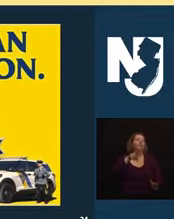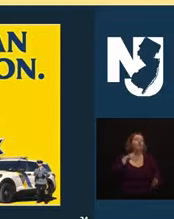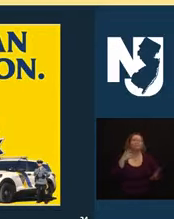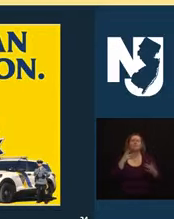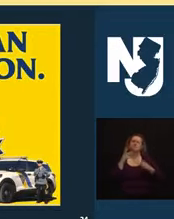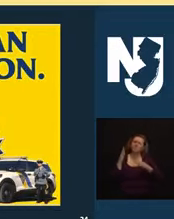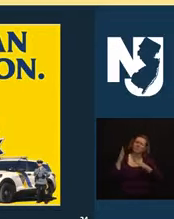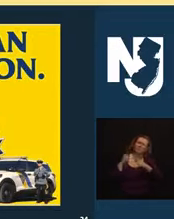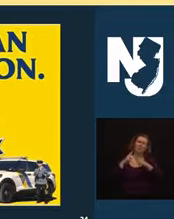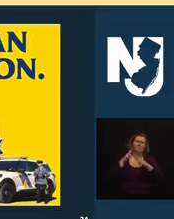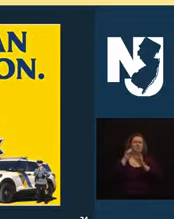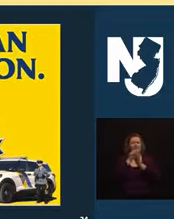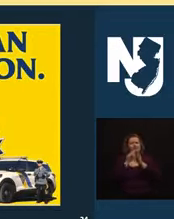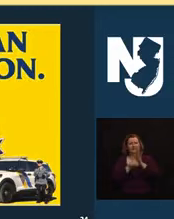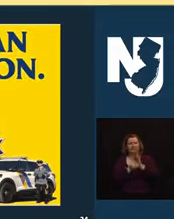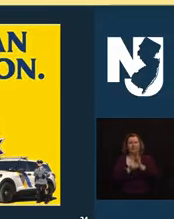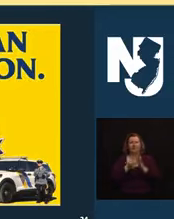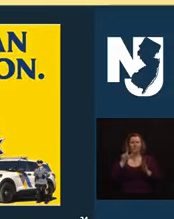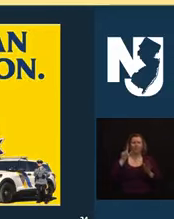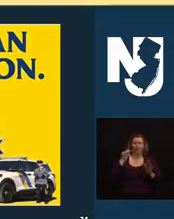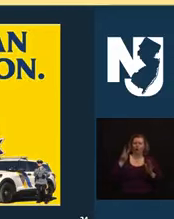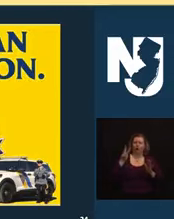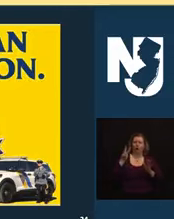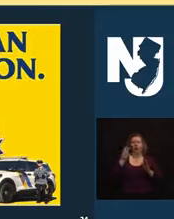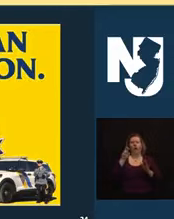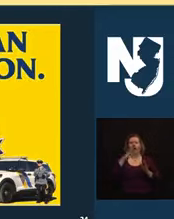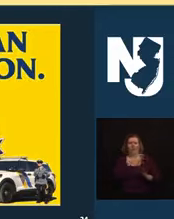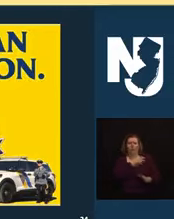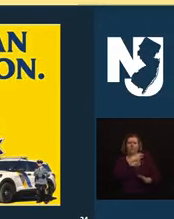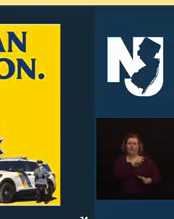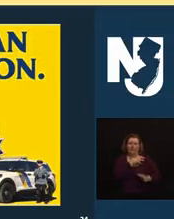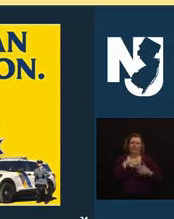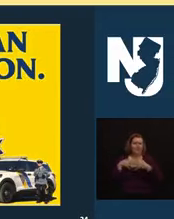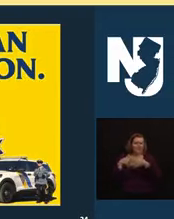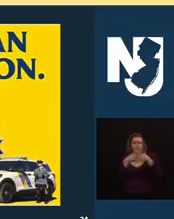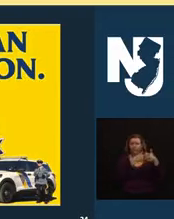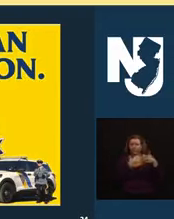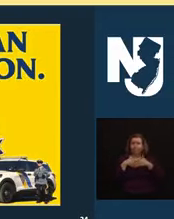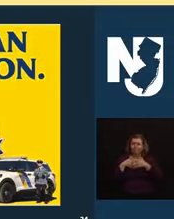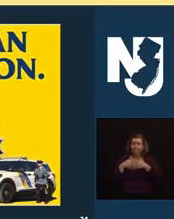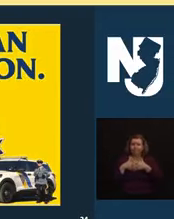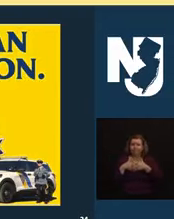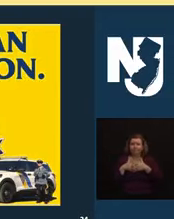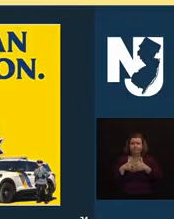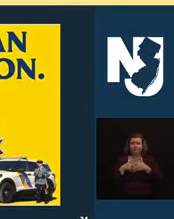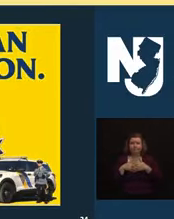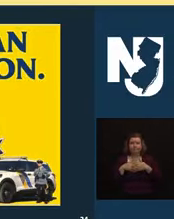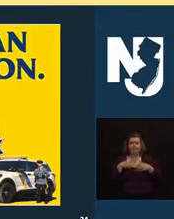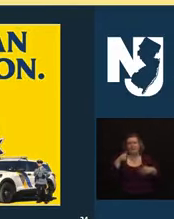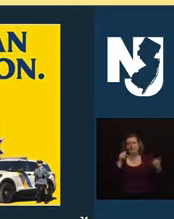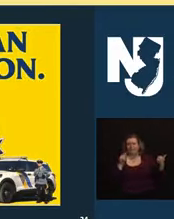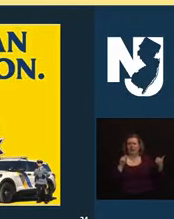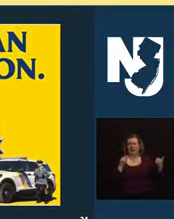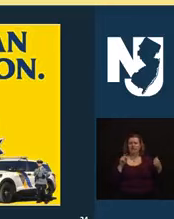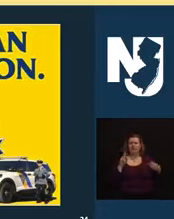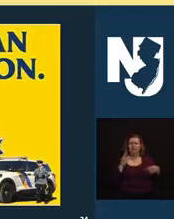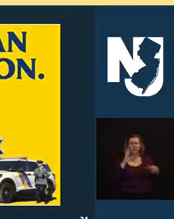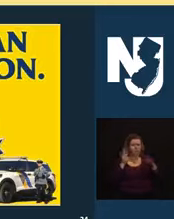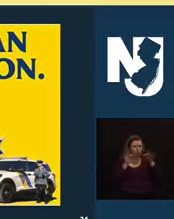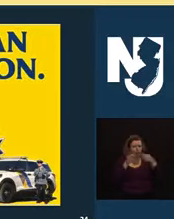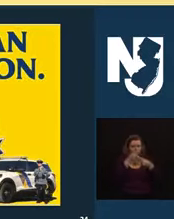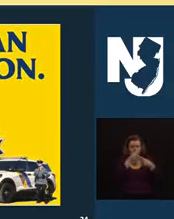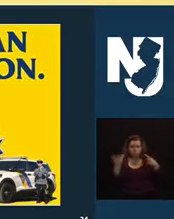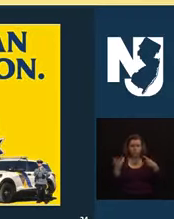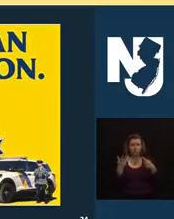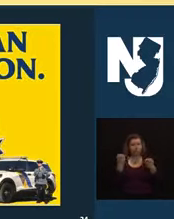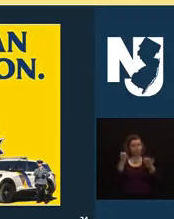enforcement organization in America. I just want to remind everybody, as I'm sure Pat will remind us, to folks out there who want to